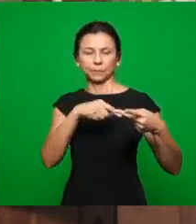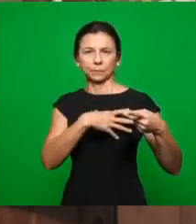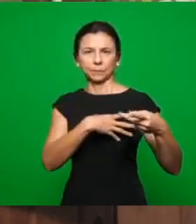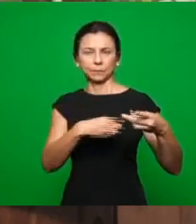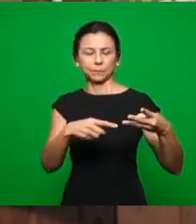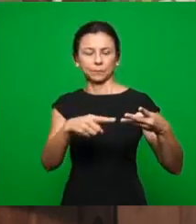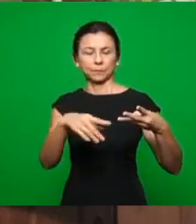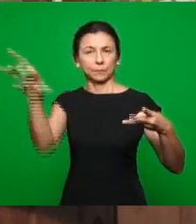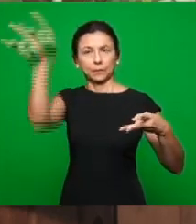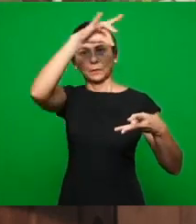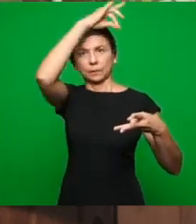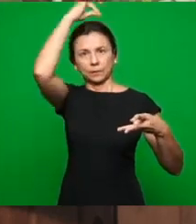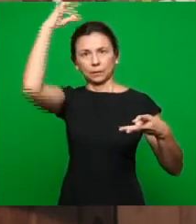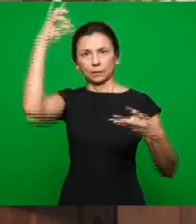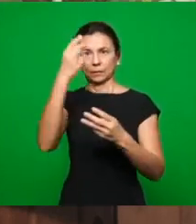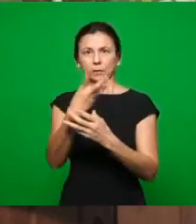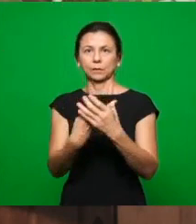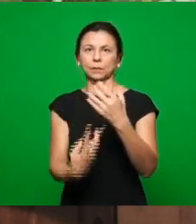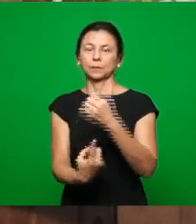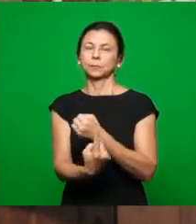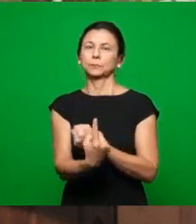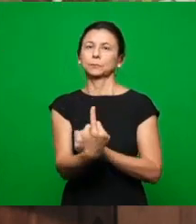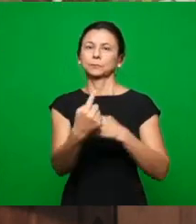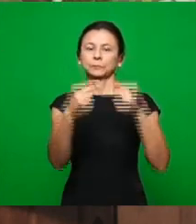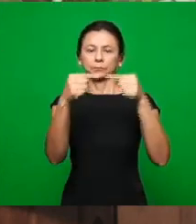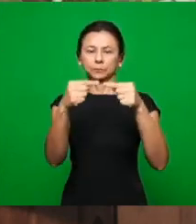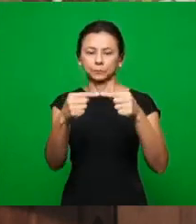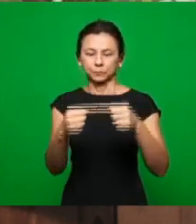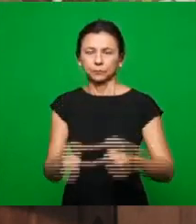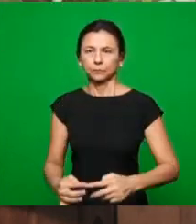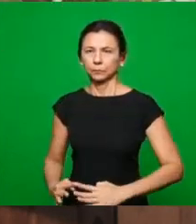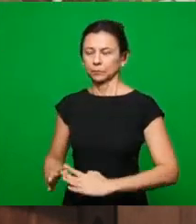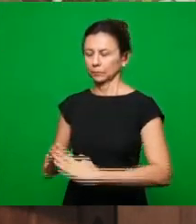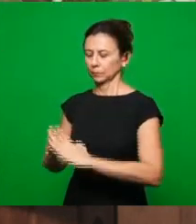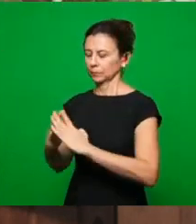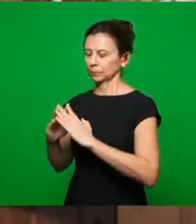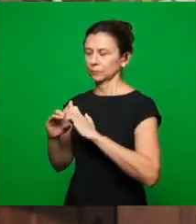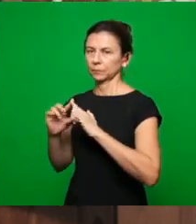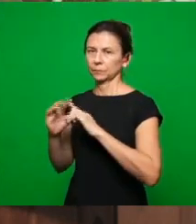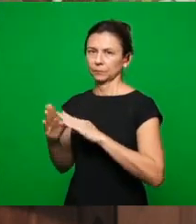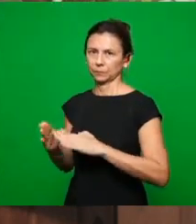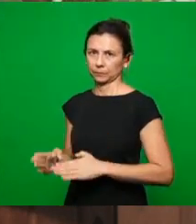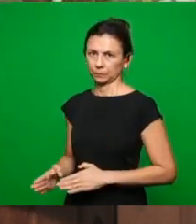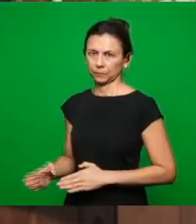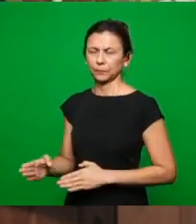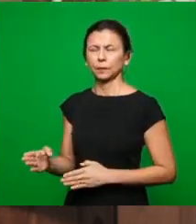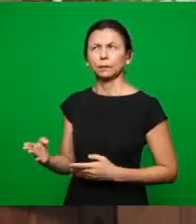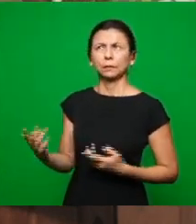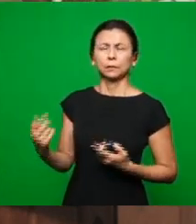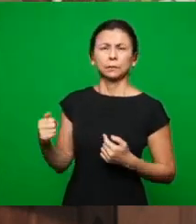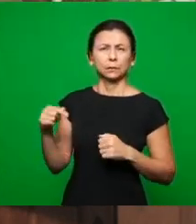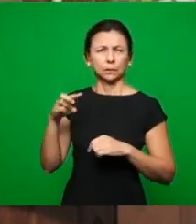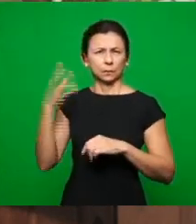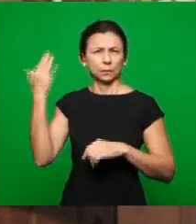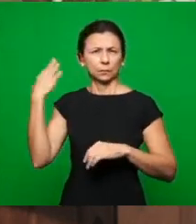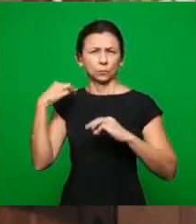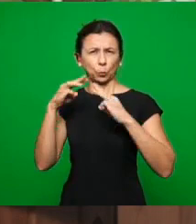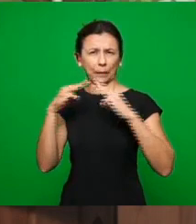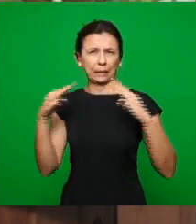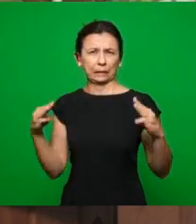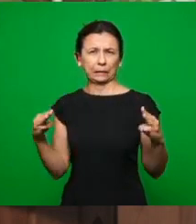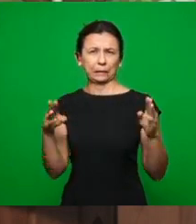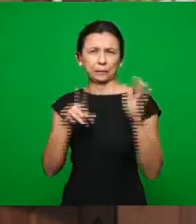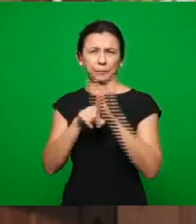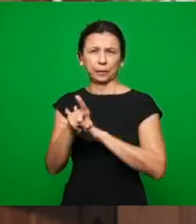and the Holy Spirit. And now it is related to the church. And we left a